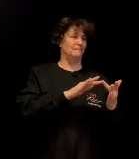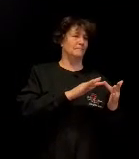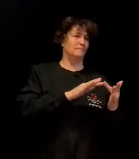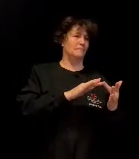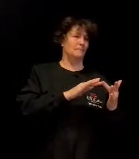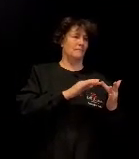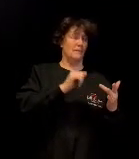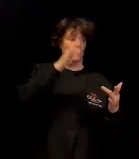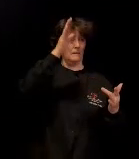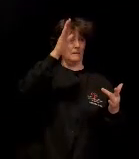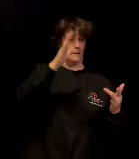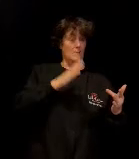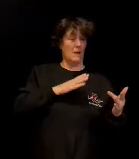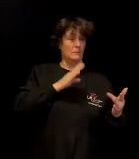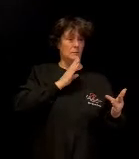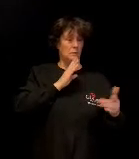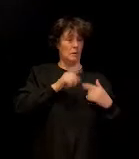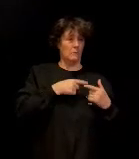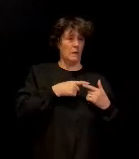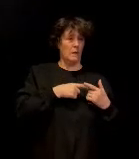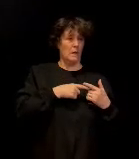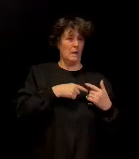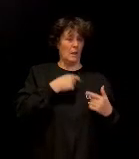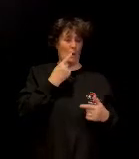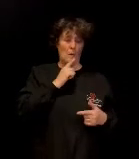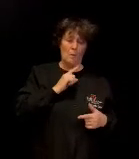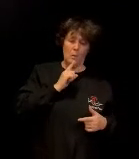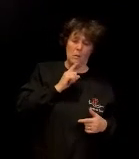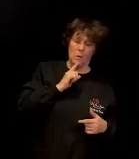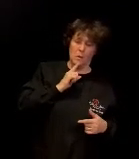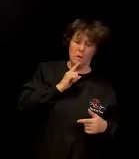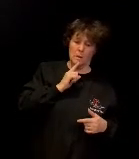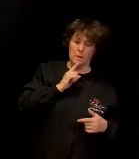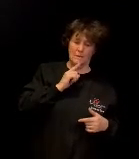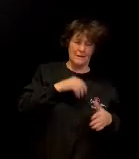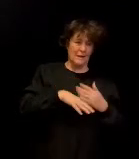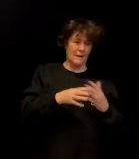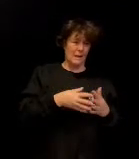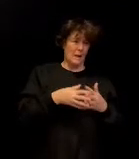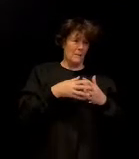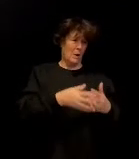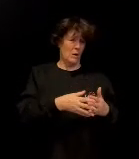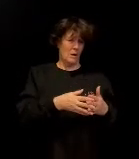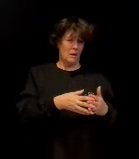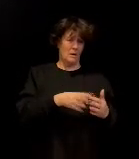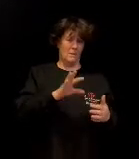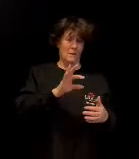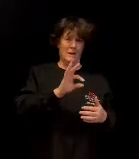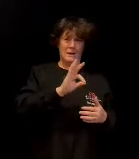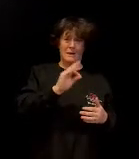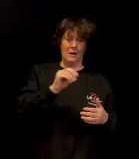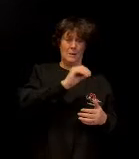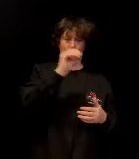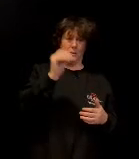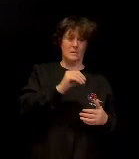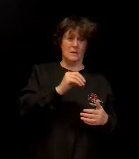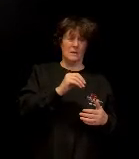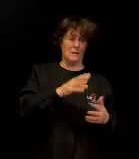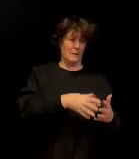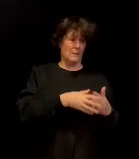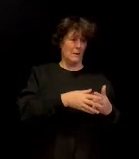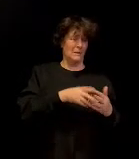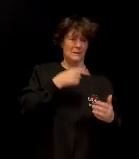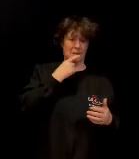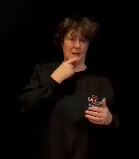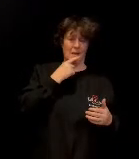the loneliness problem in America, that over 50-some percent of people say they're lonely. But yet we have avenues to be